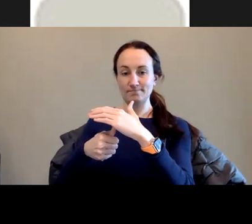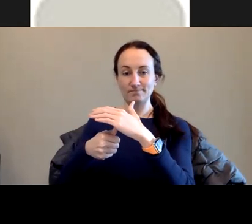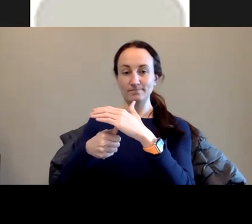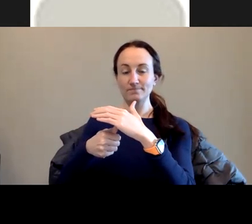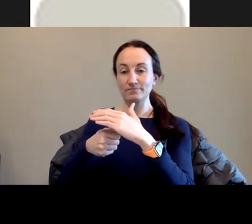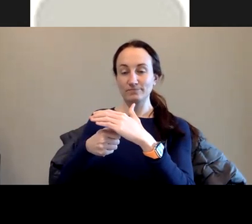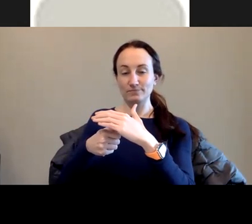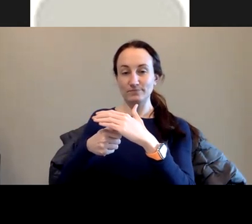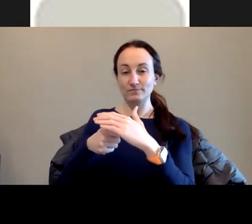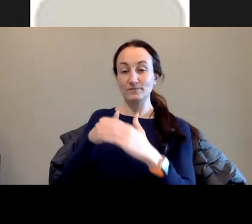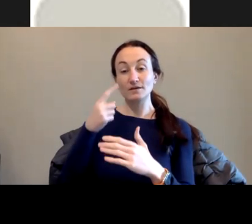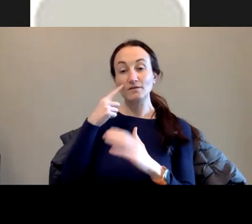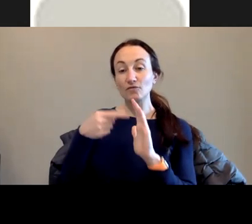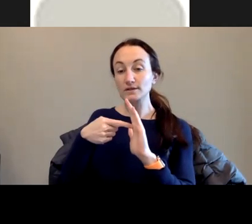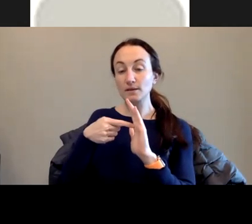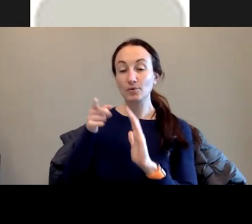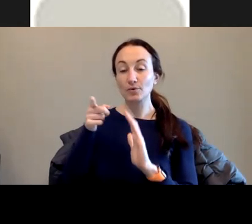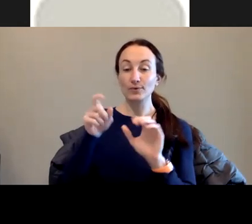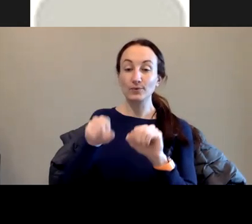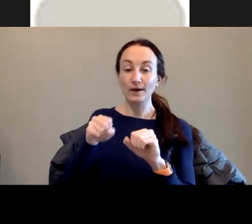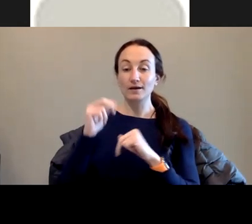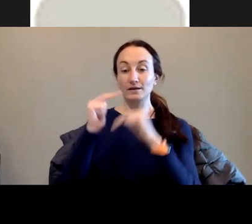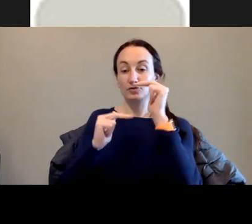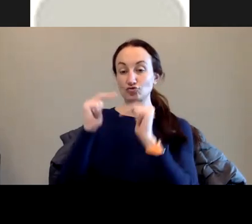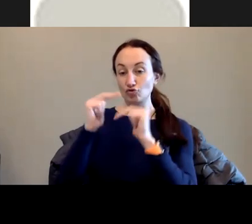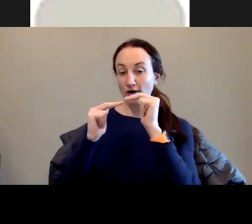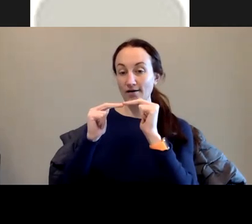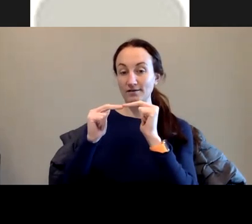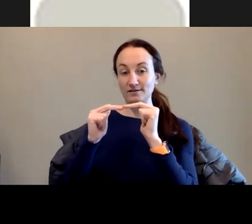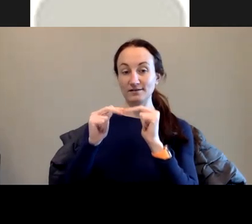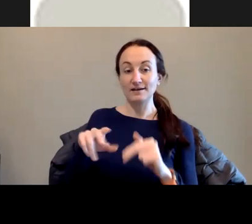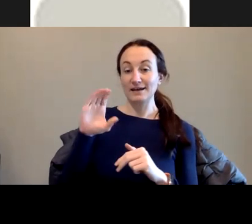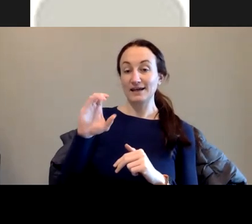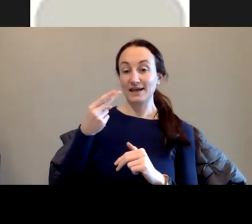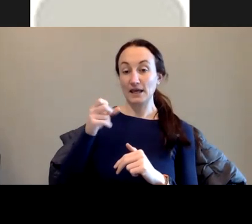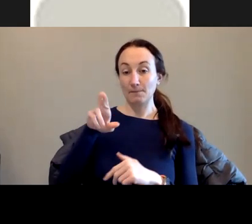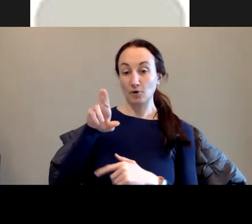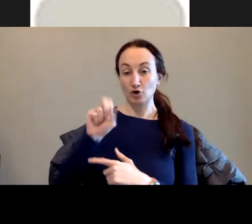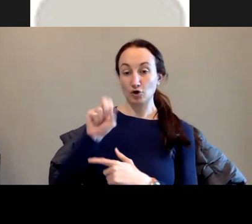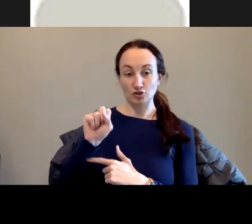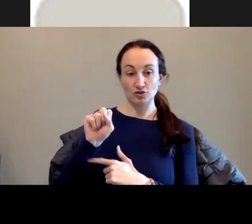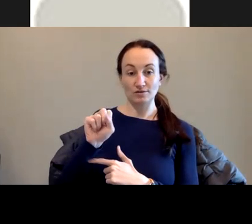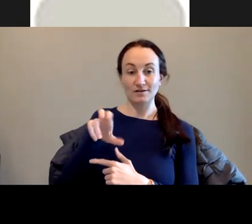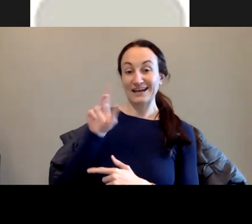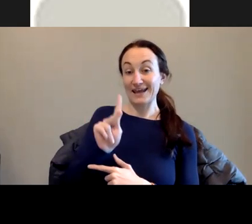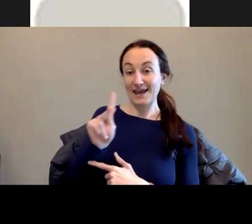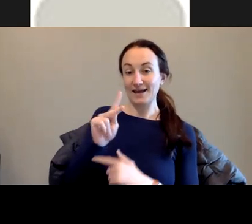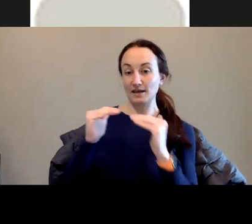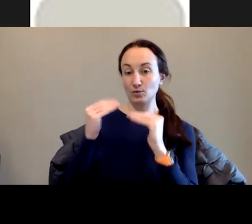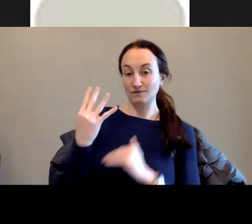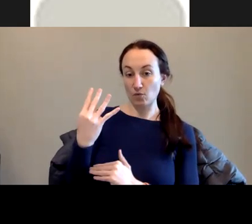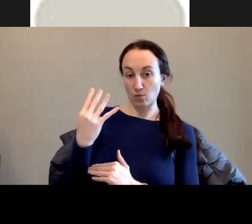so that you, for example, you can construct these k-mers, right? For example, if k equals 4, then I can